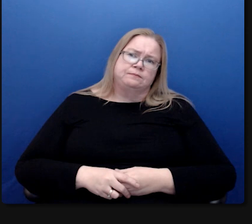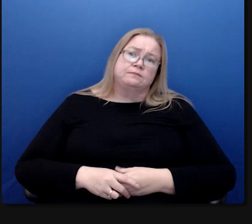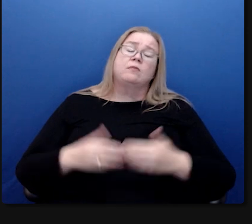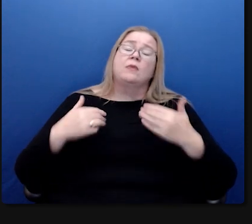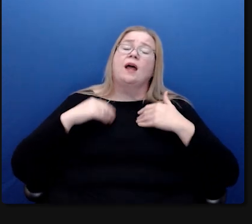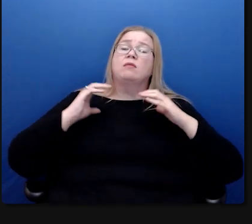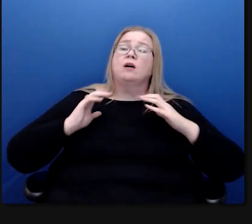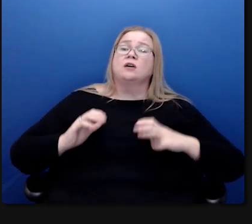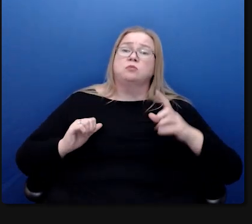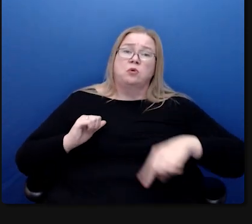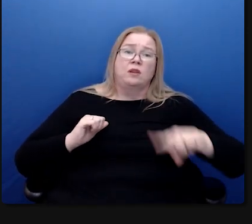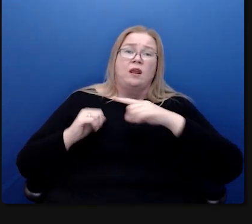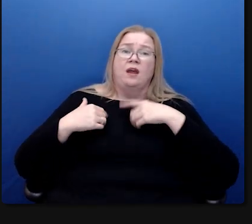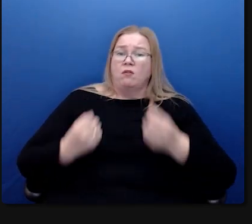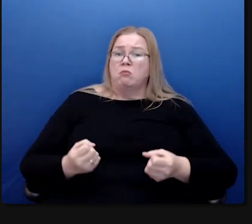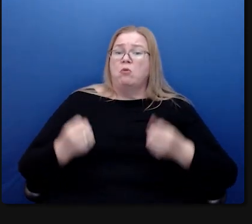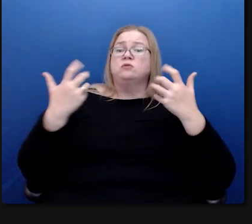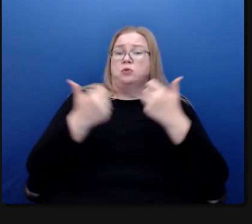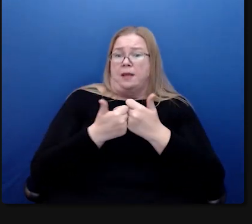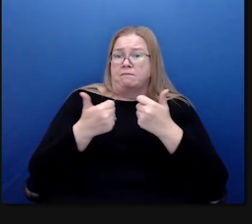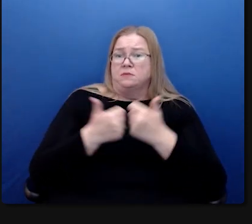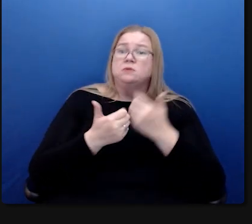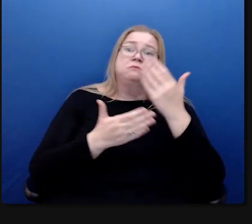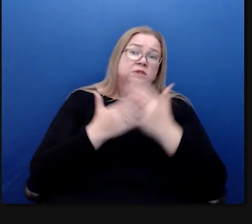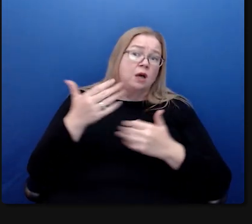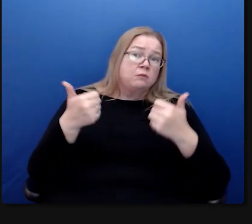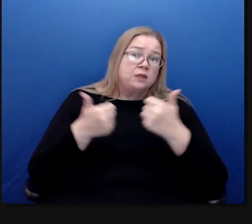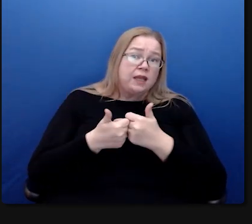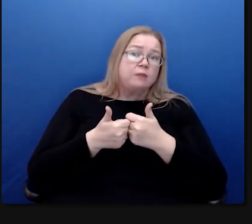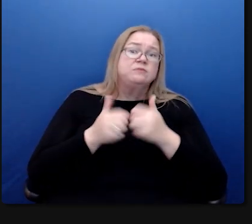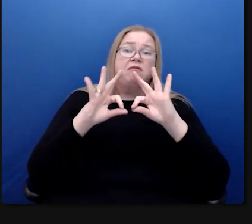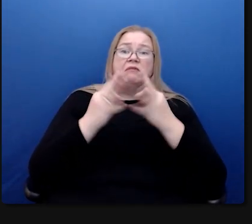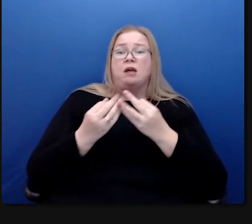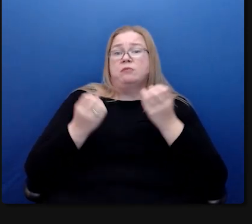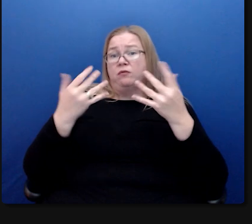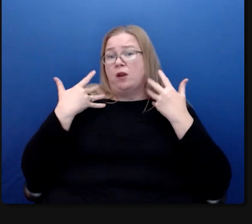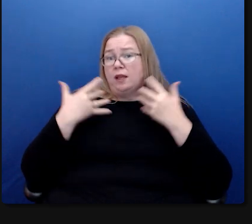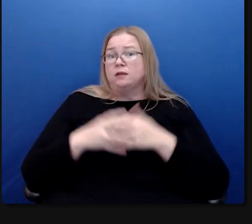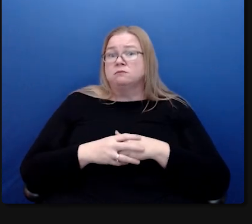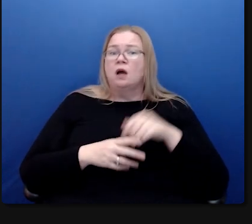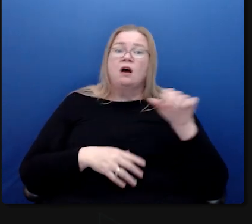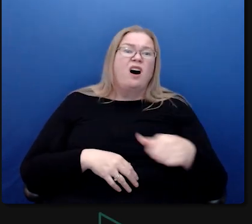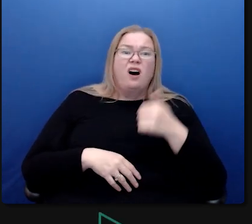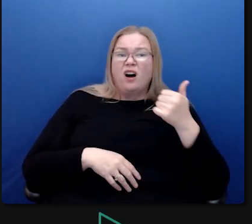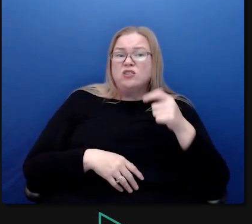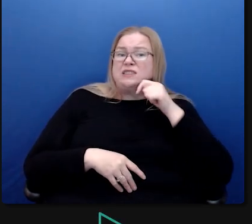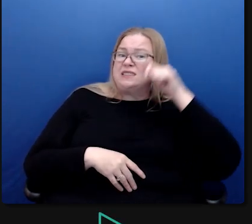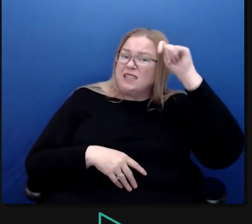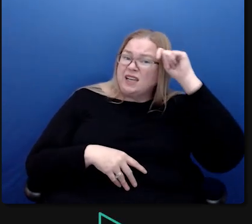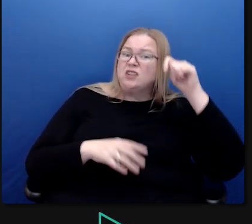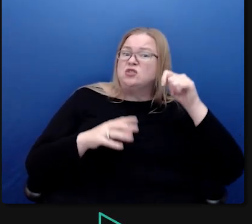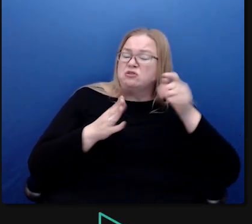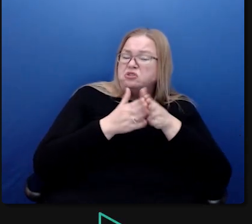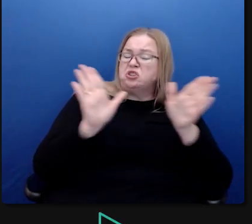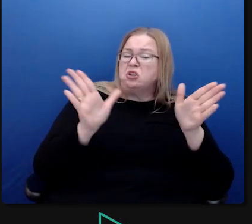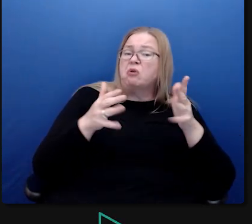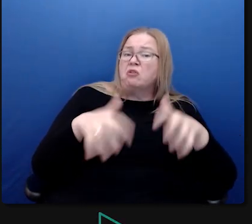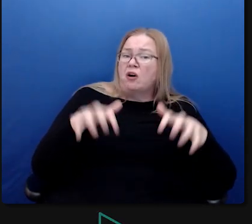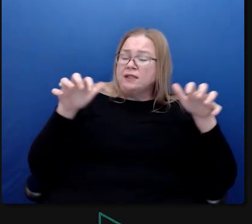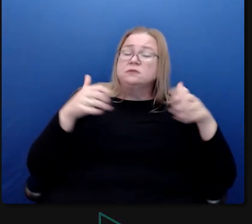I'll pick on myself, okay? So if I say Carlos Figueiredo, it will hit on full name, first name plus last name, is